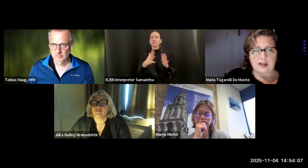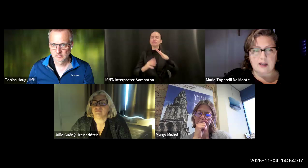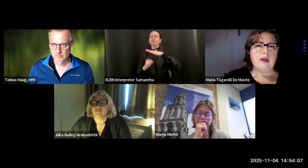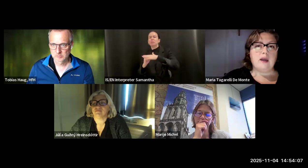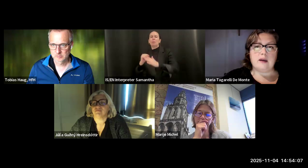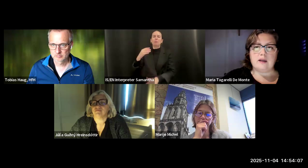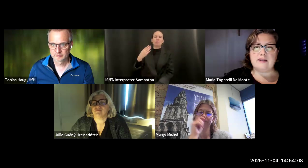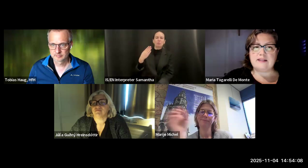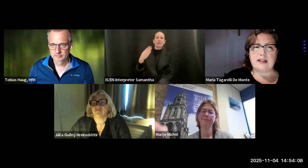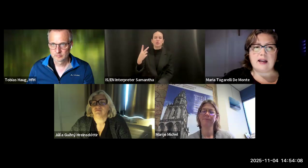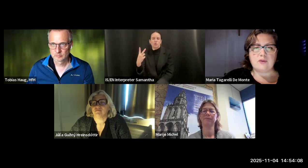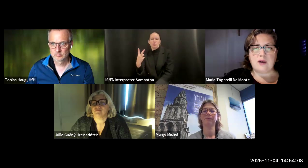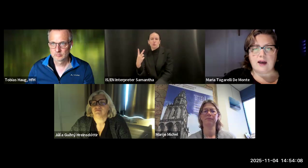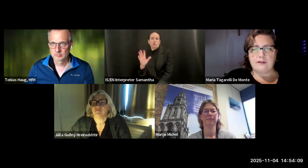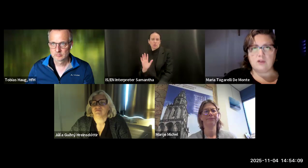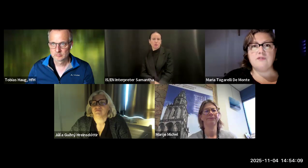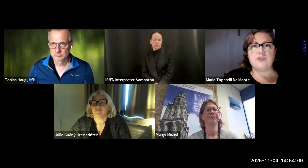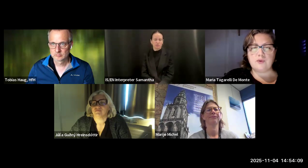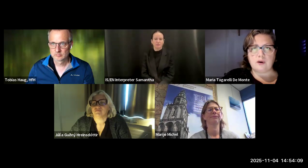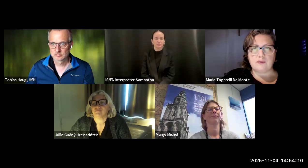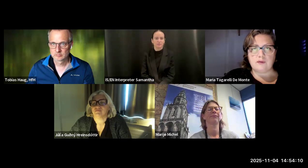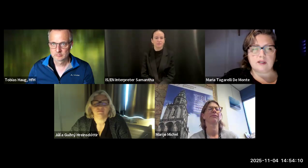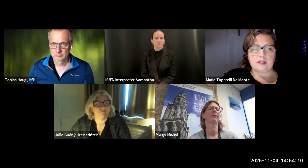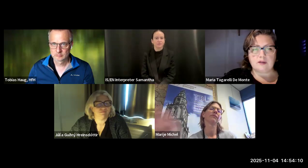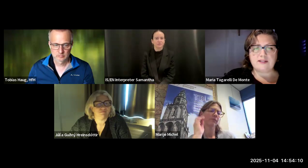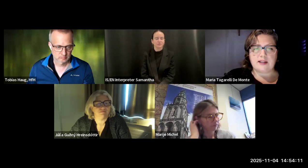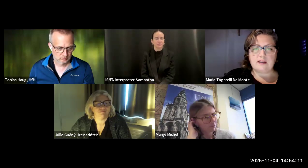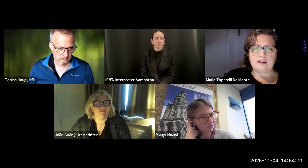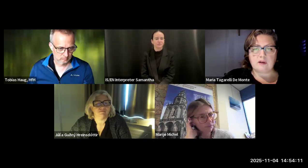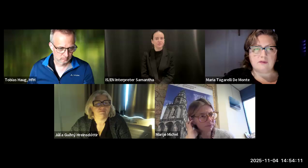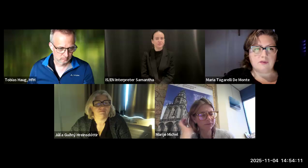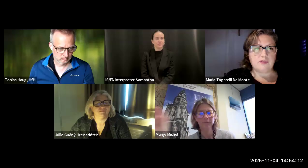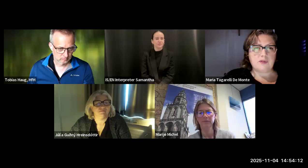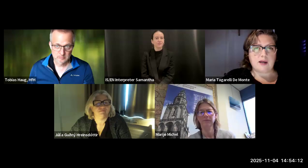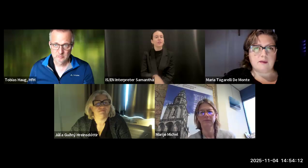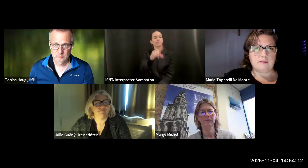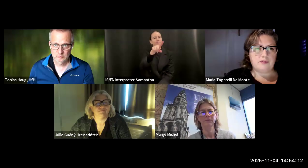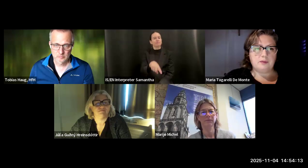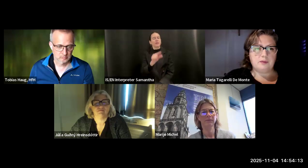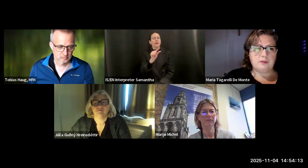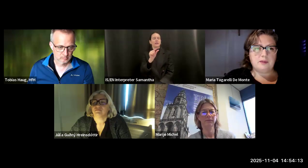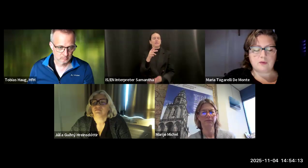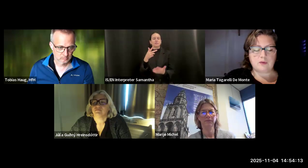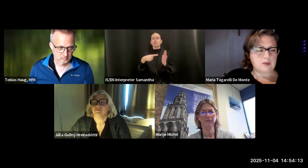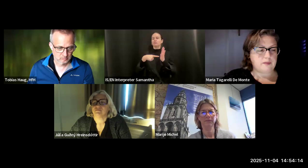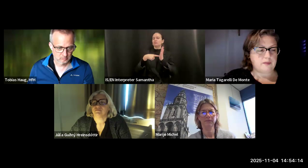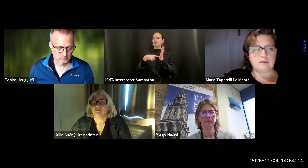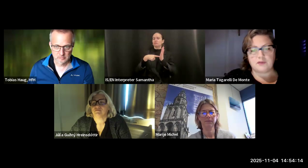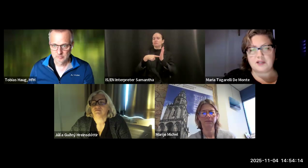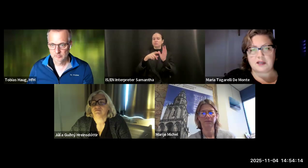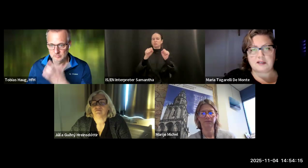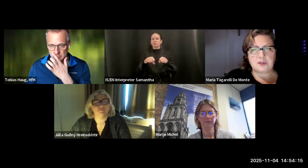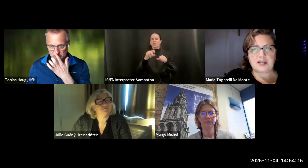Sign Language. In this slide, you have an overview of the settings. So I'll give you a few minutes to